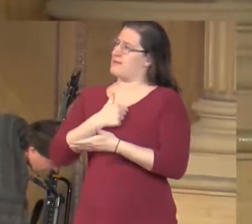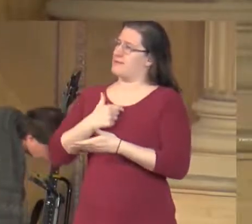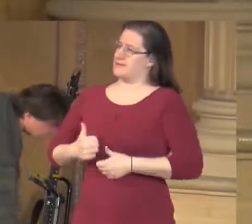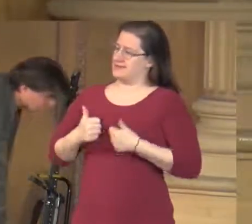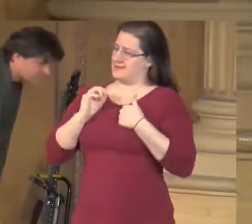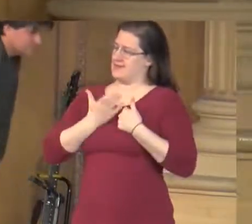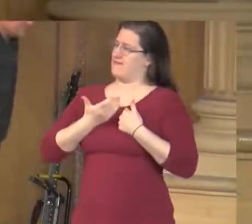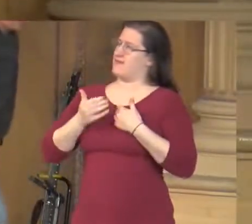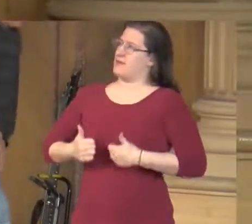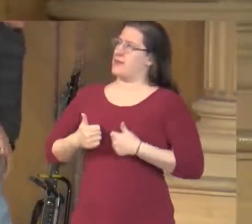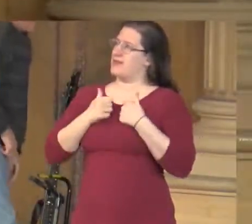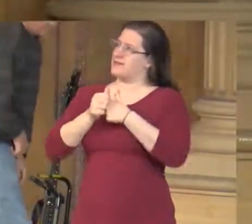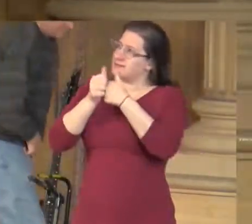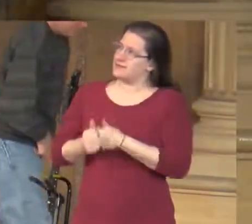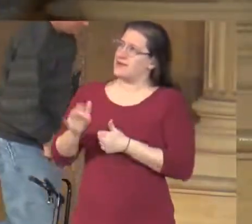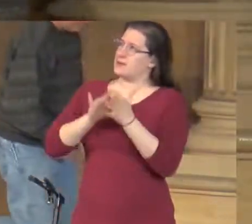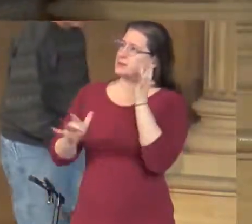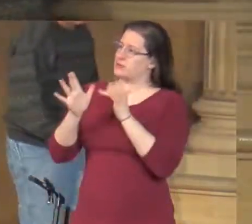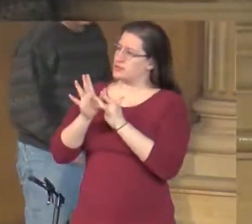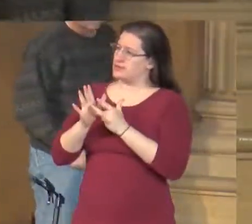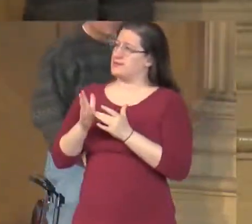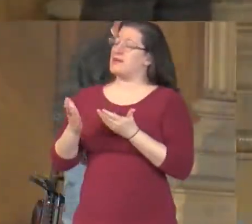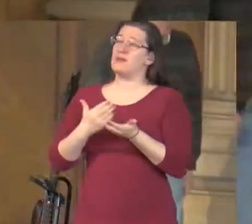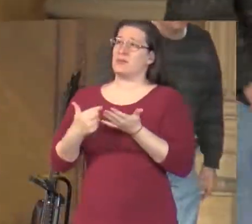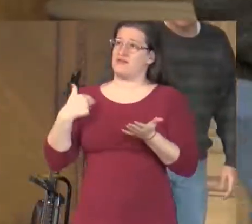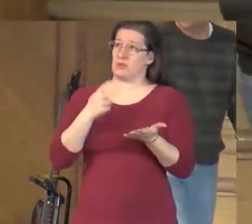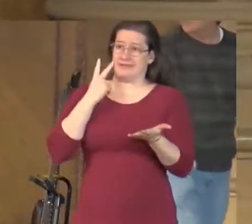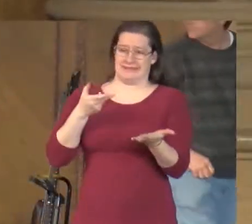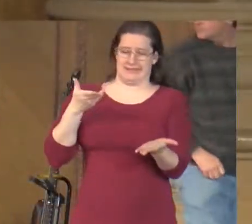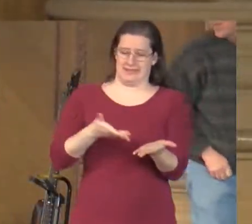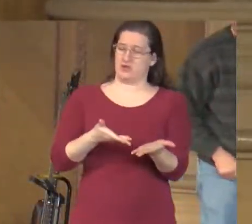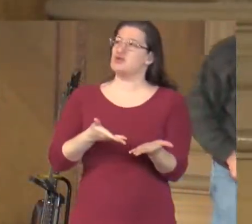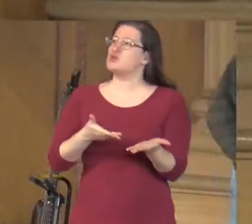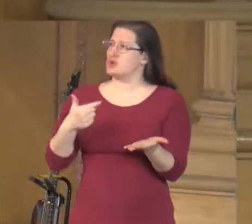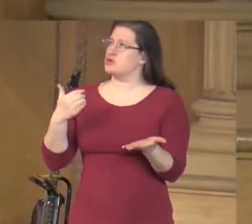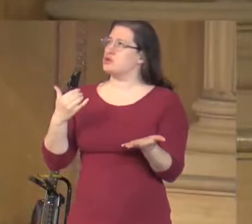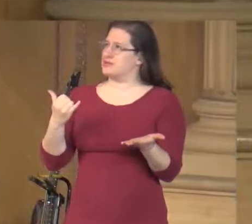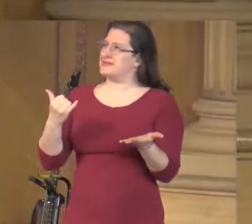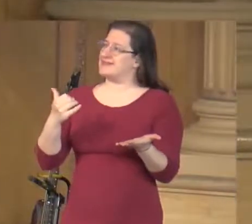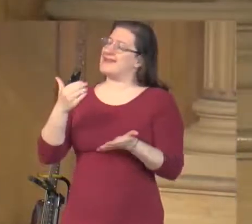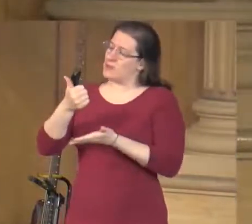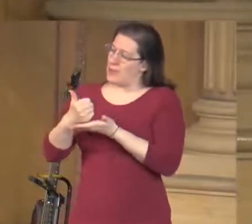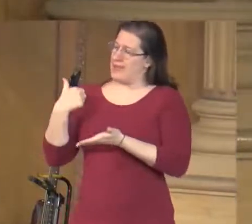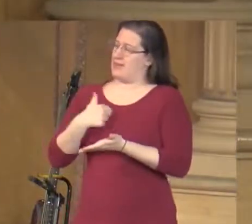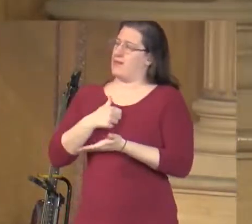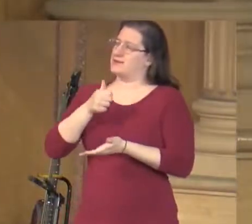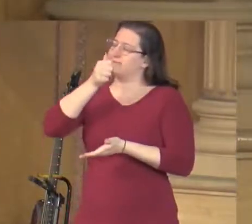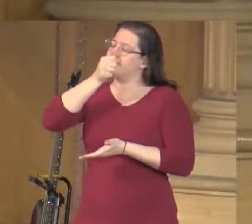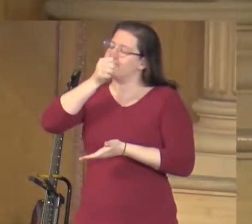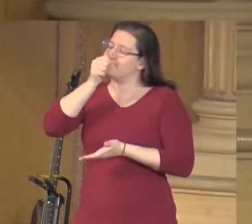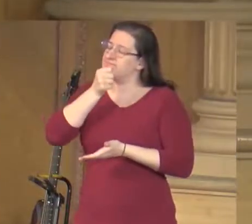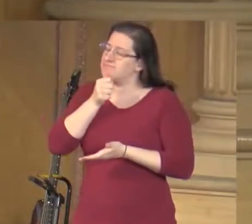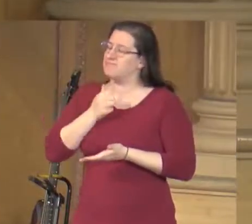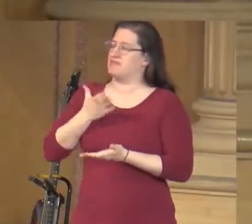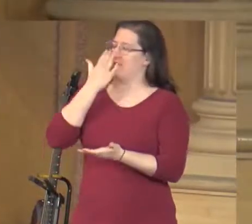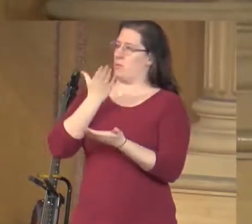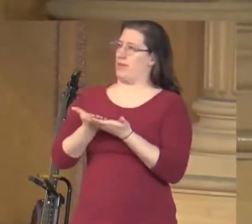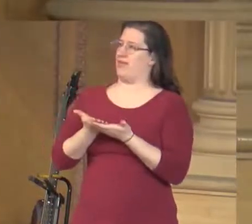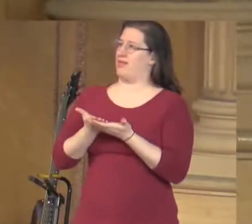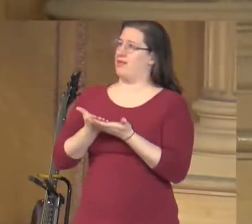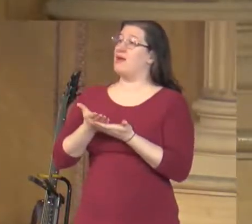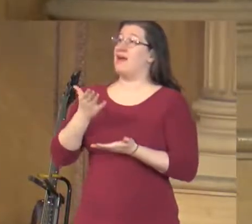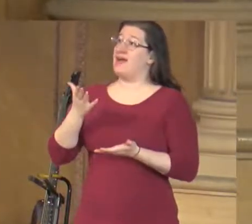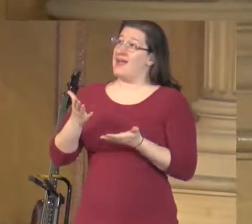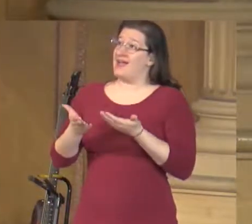pray that what we see in this passage would also give us the resources that we need to suffer well, to suffer faithfully, and to even find reason for